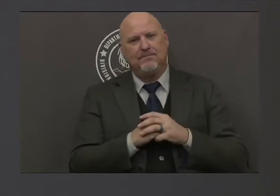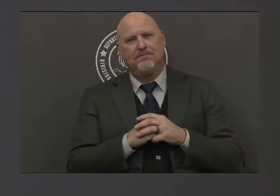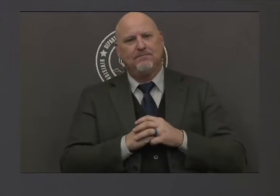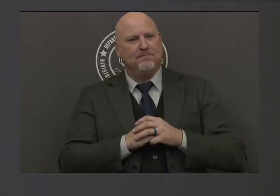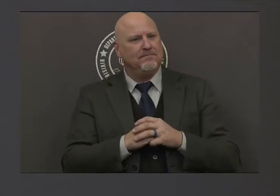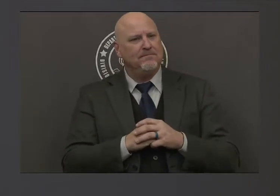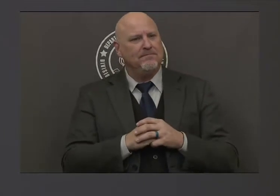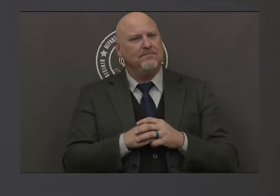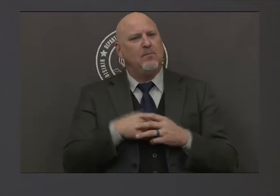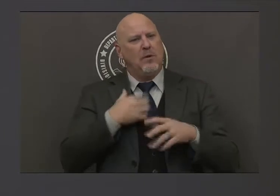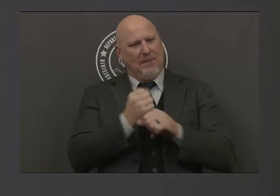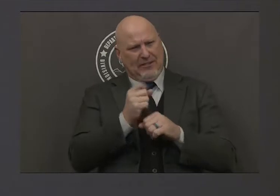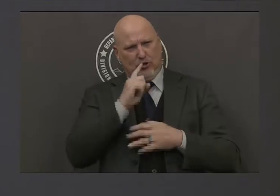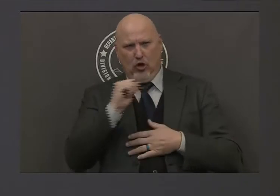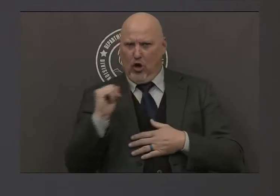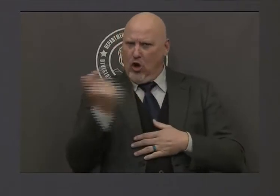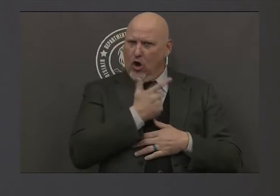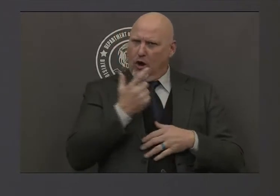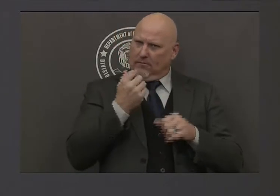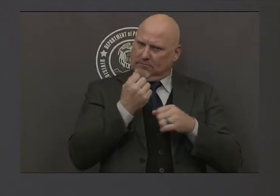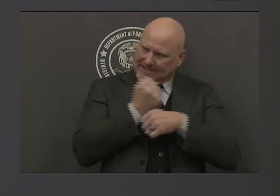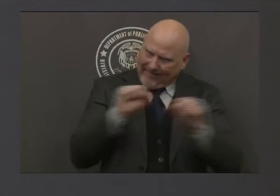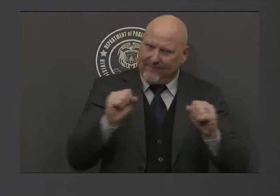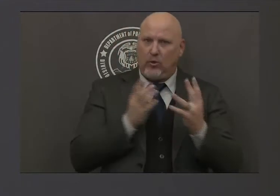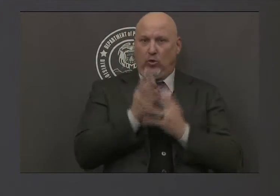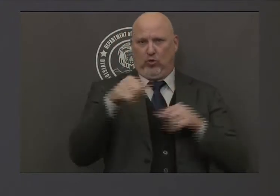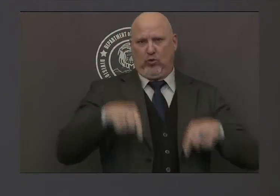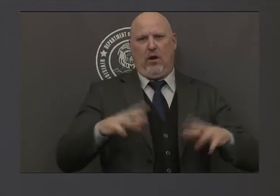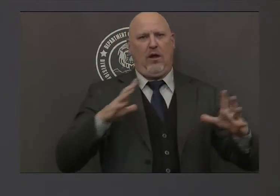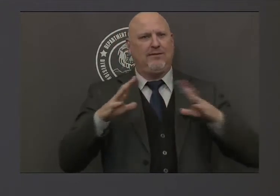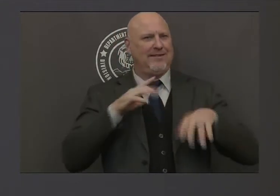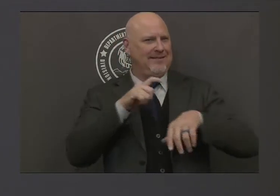safe and sound. With that, we'll see if there's any questions.